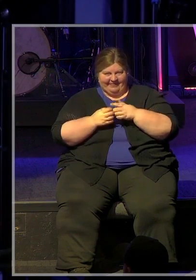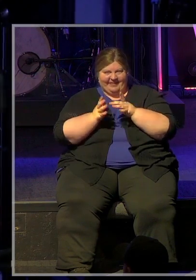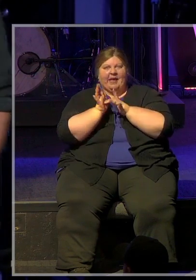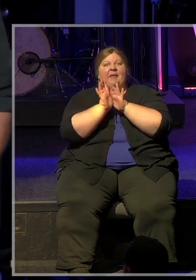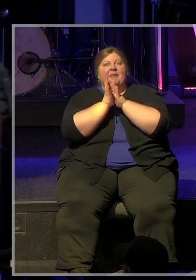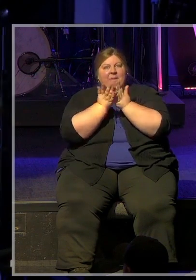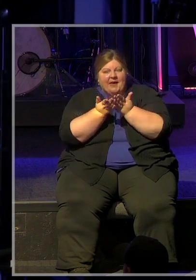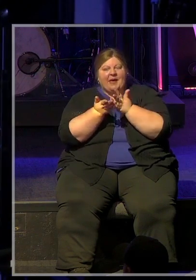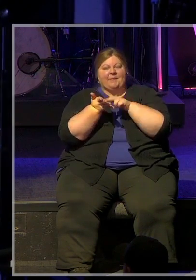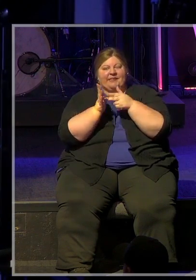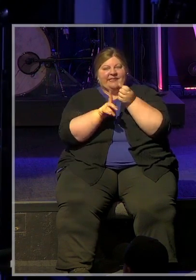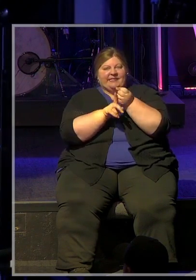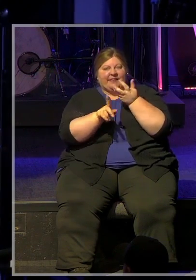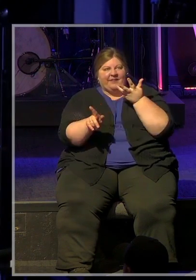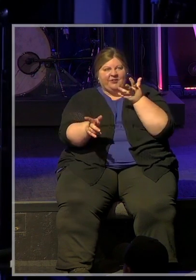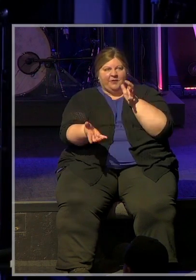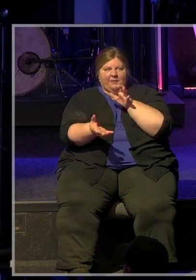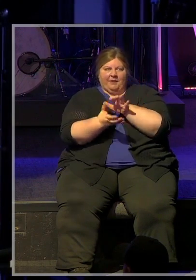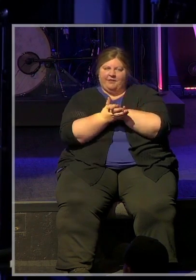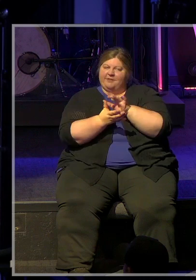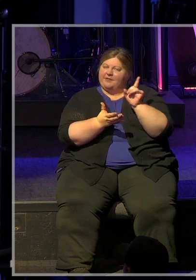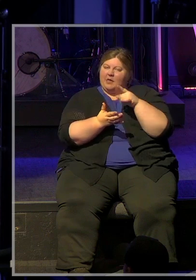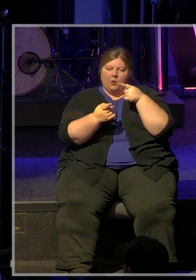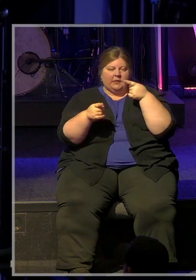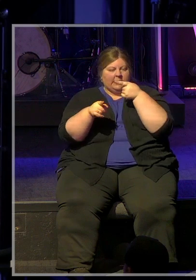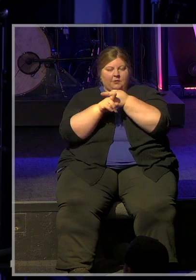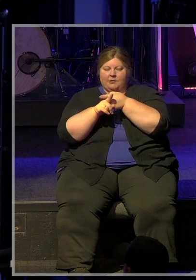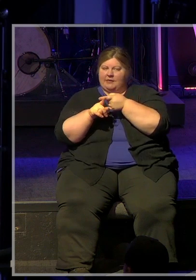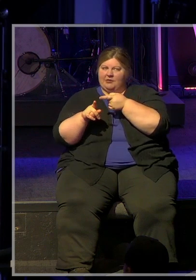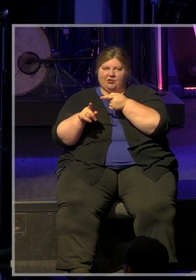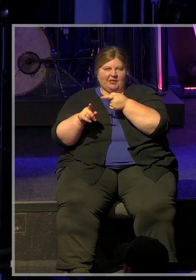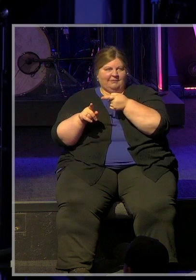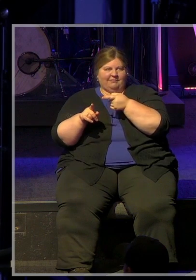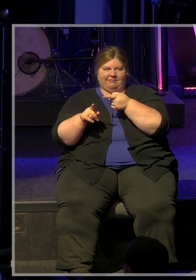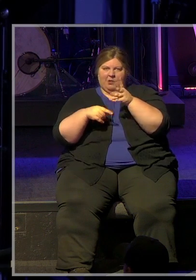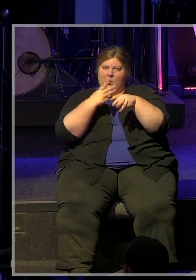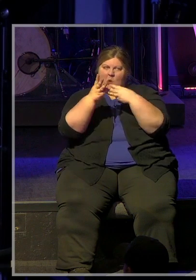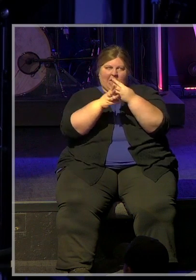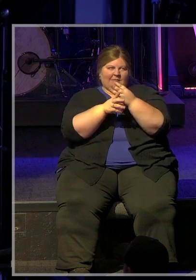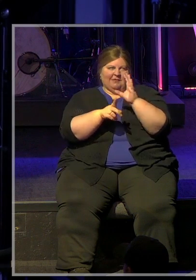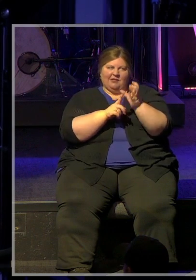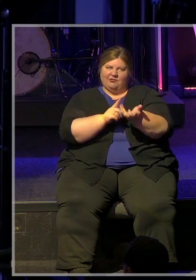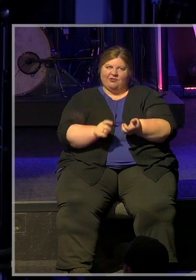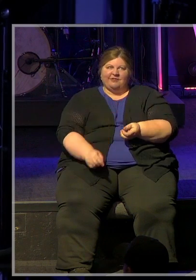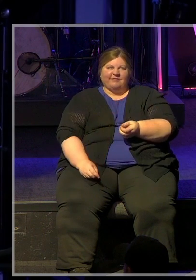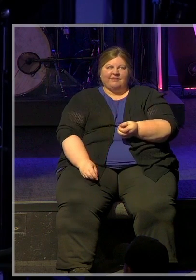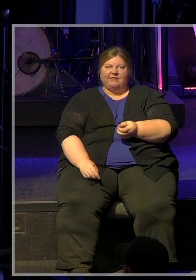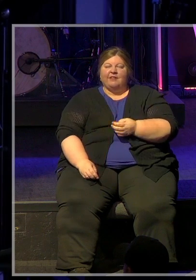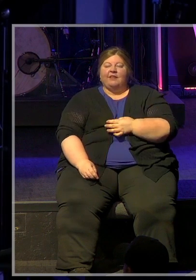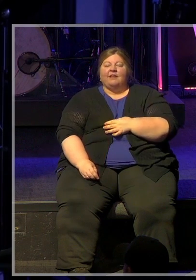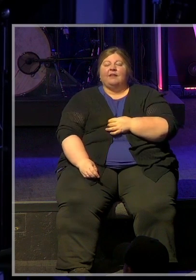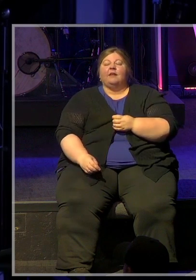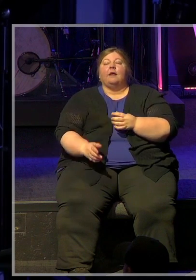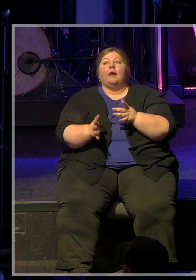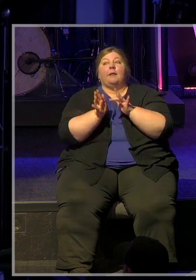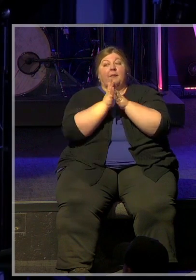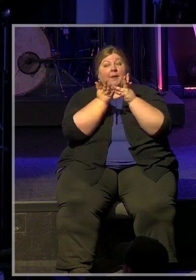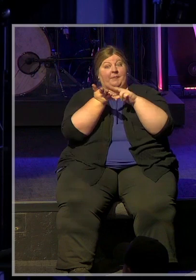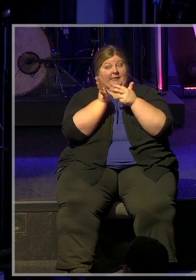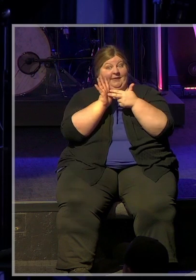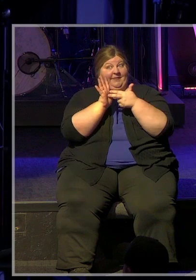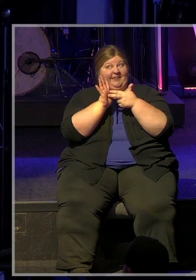definition of marriage has always contradicted Scripture. Or the Bible's definition, I said that wrong. The Bible's definition of